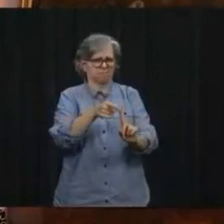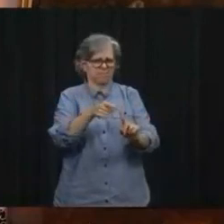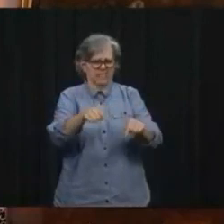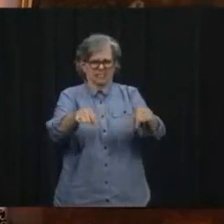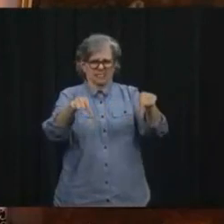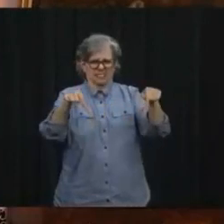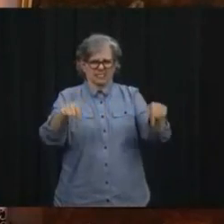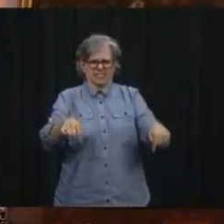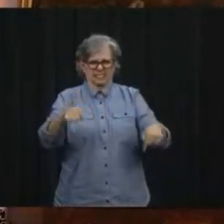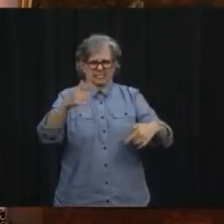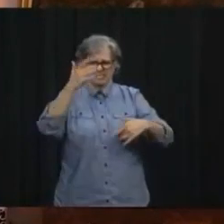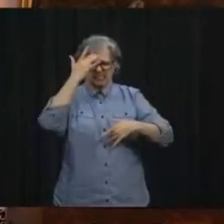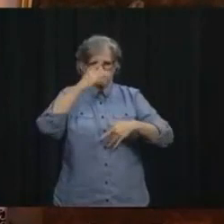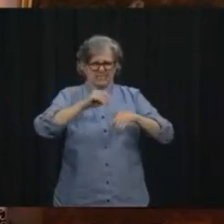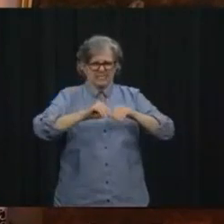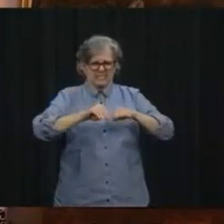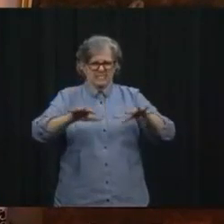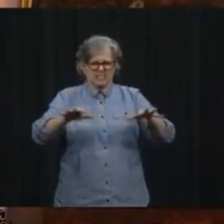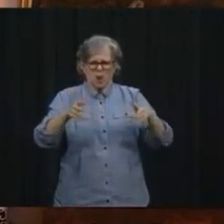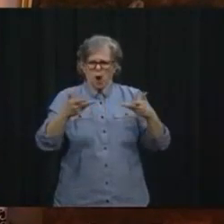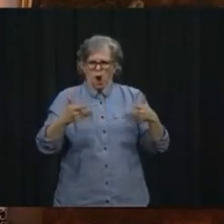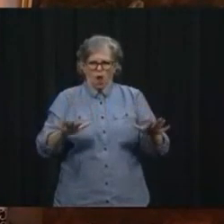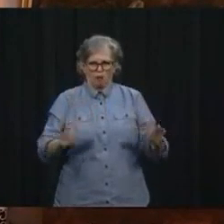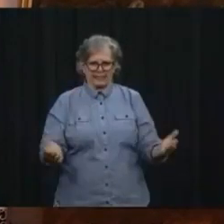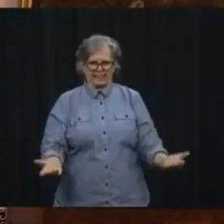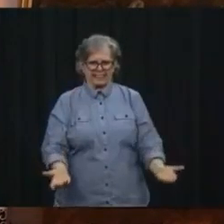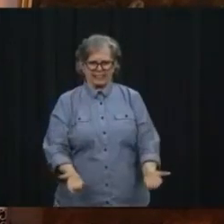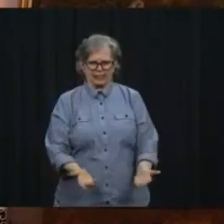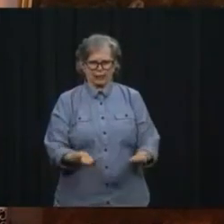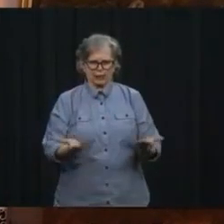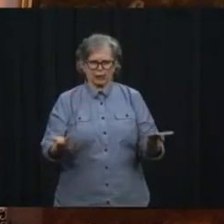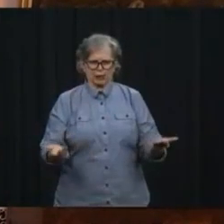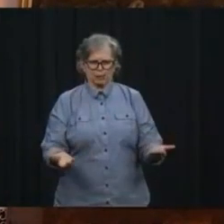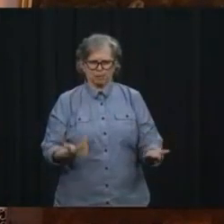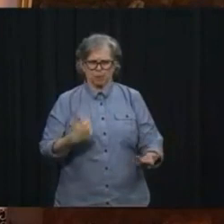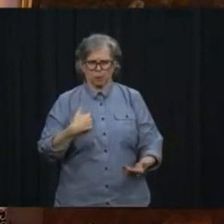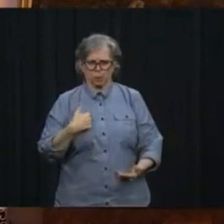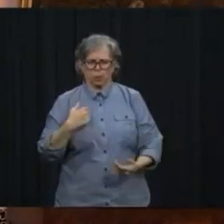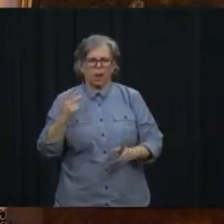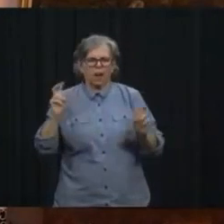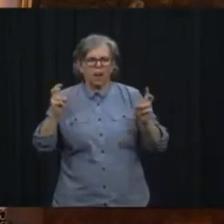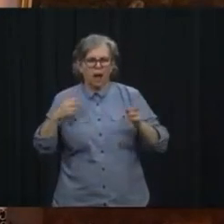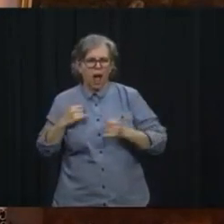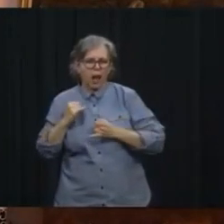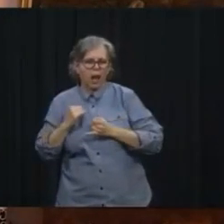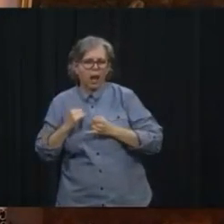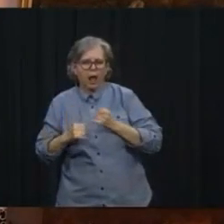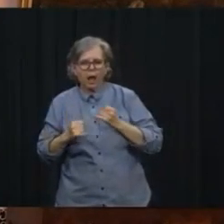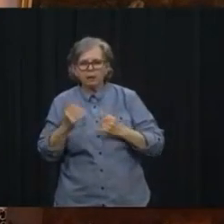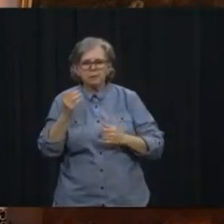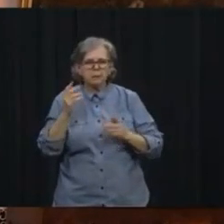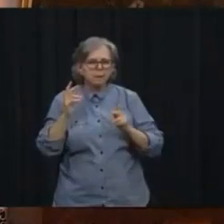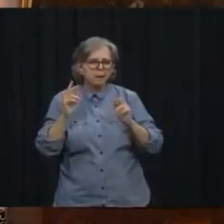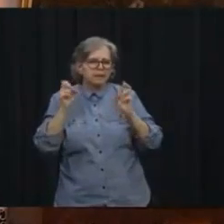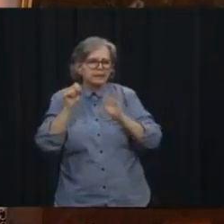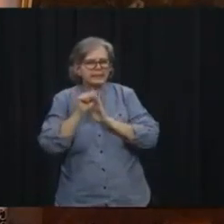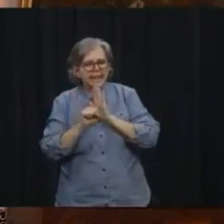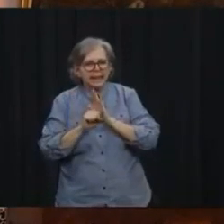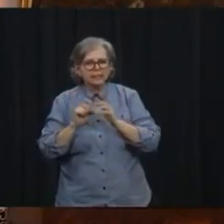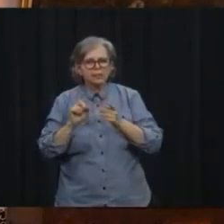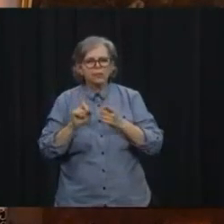fallacy that Middle America is not impacted by this to a large extent. We know, as I told in an